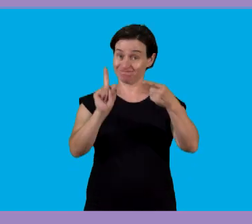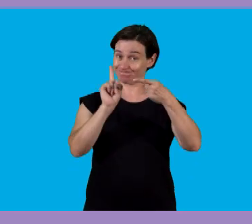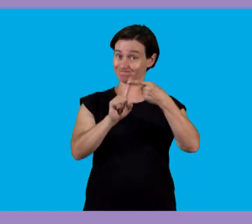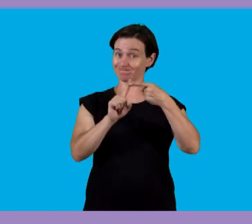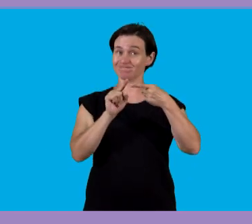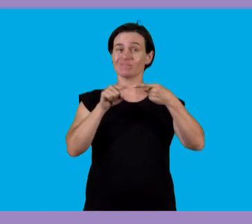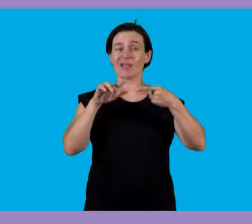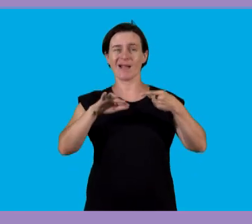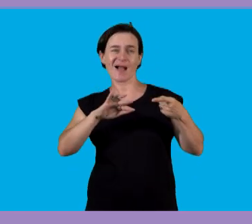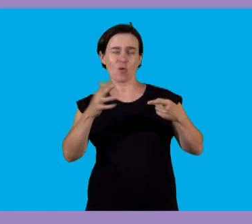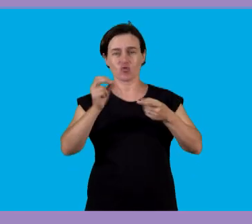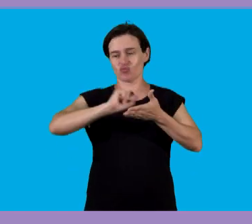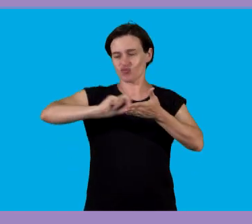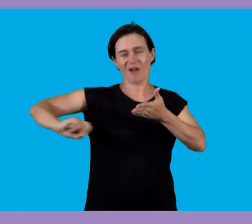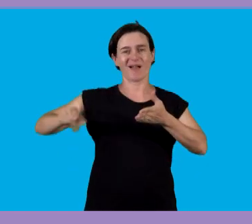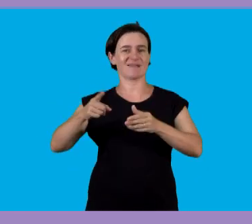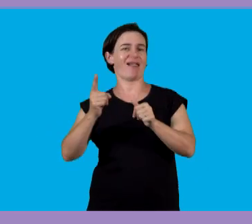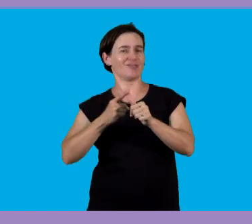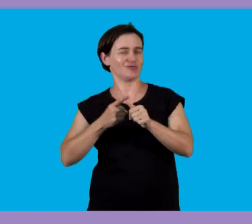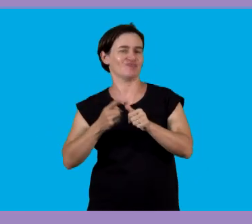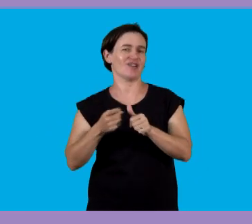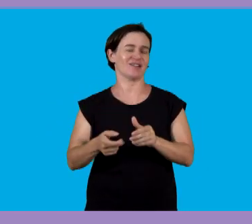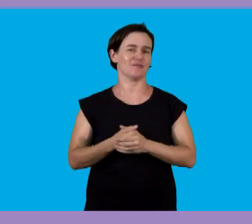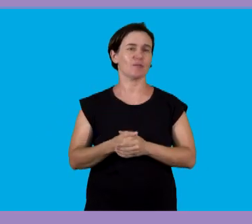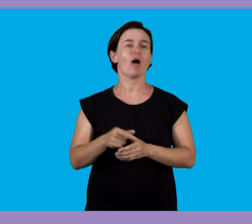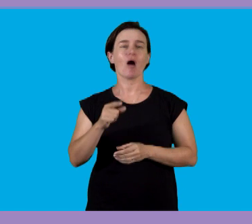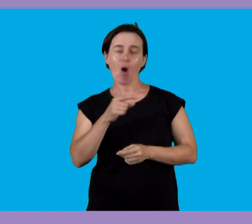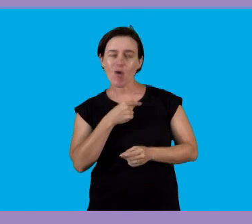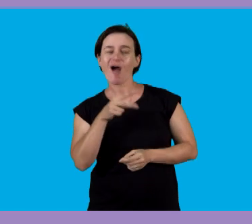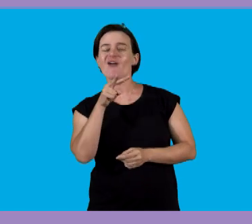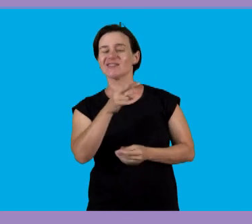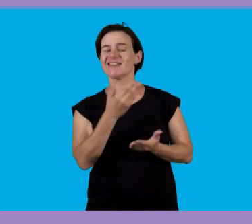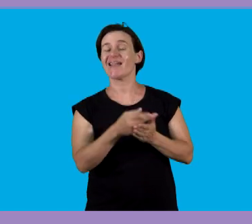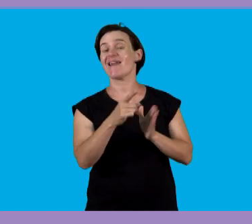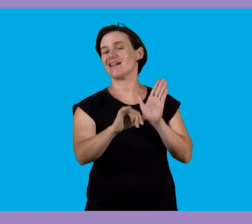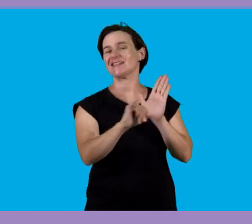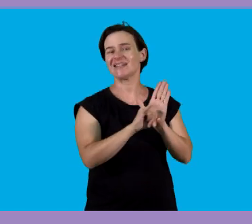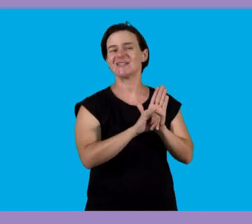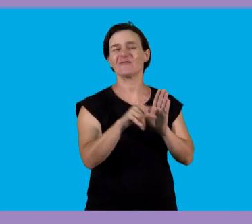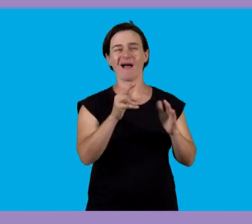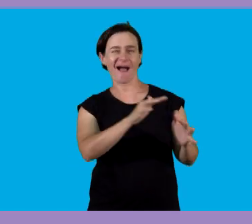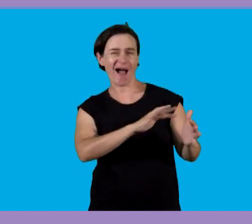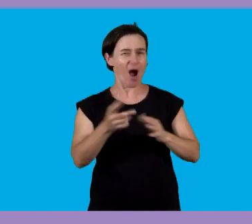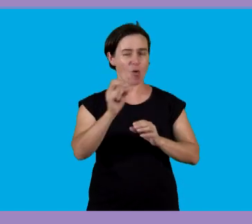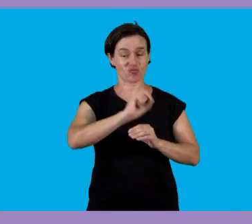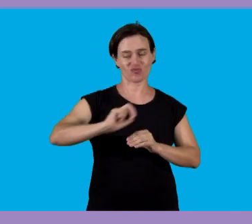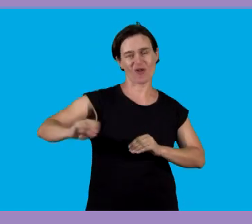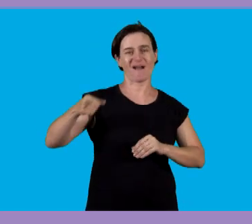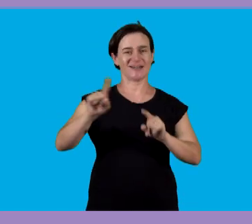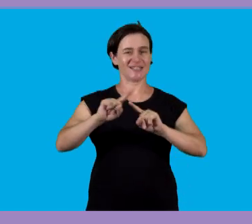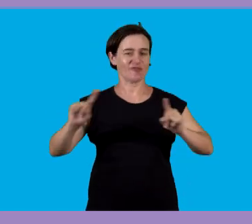first concept is going to be writing algebraically, where we are going to recognize and identify conventions for